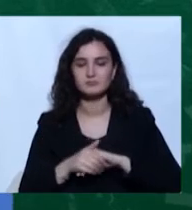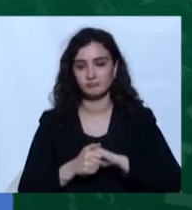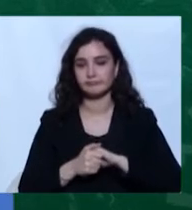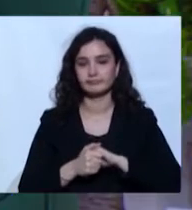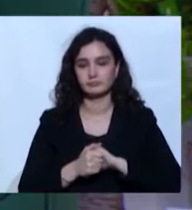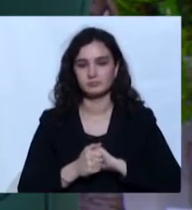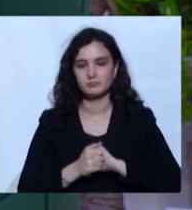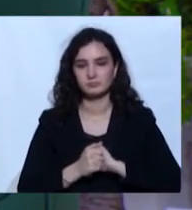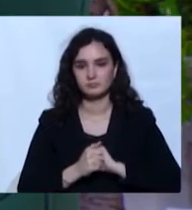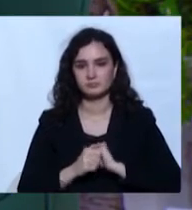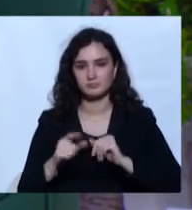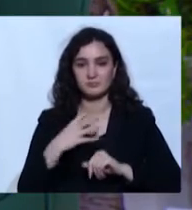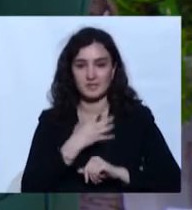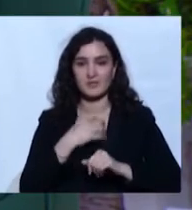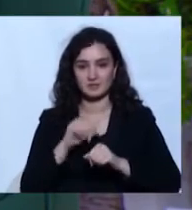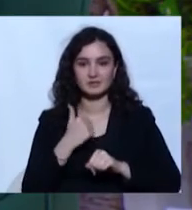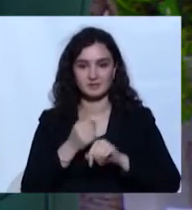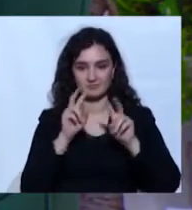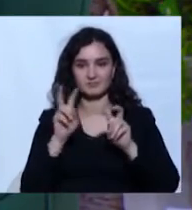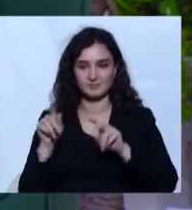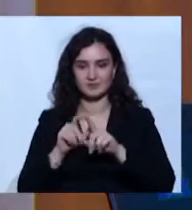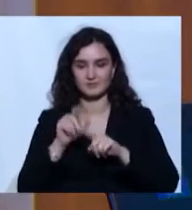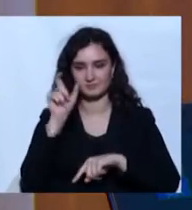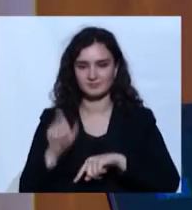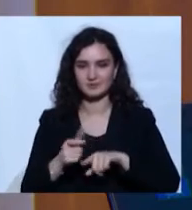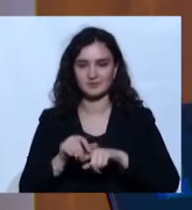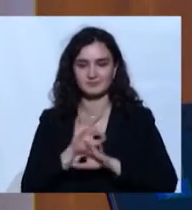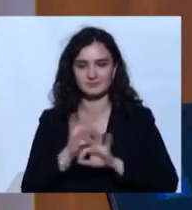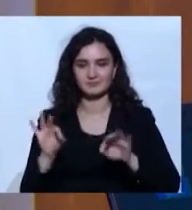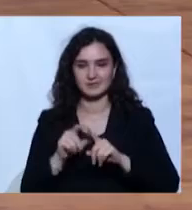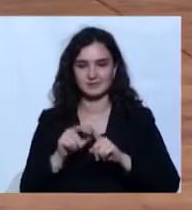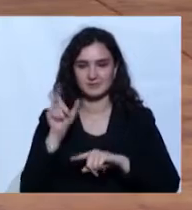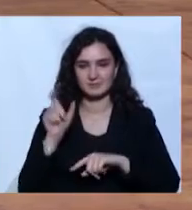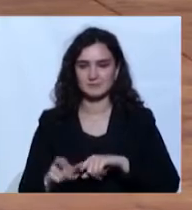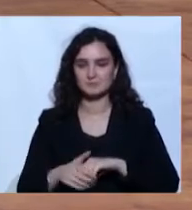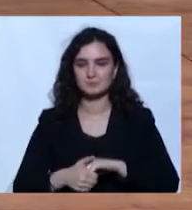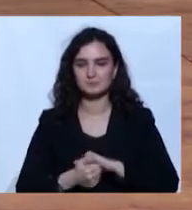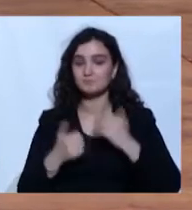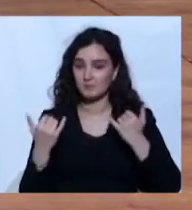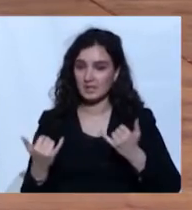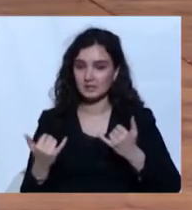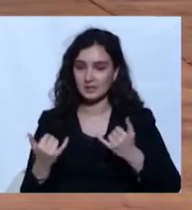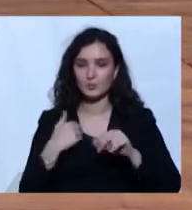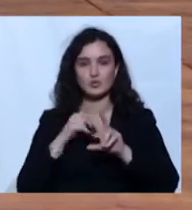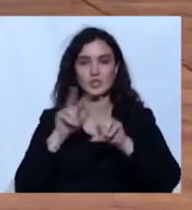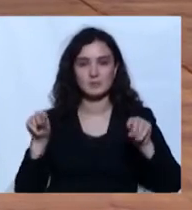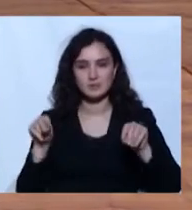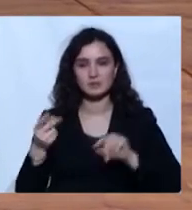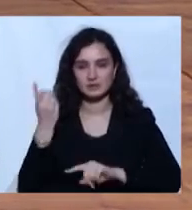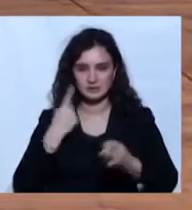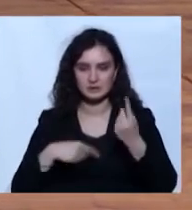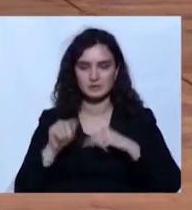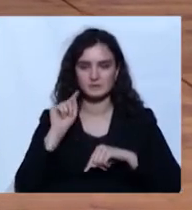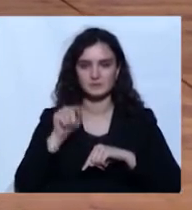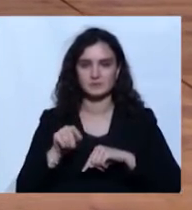up as our main theme and in our vocabulary. It's a great word. It is. Now, as promised, we will get to